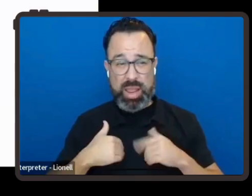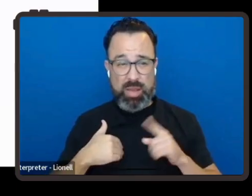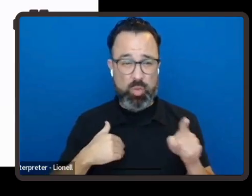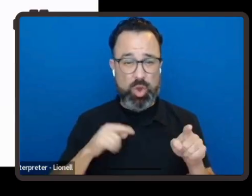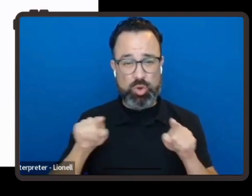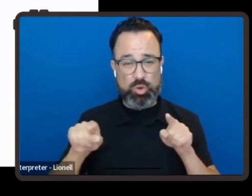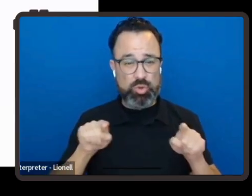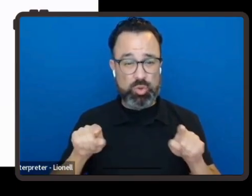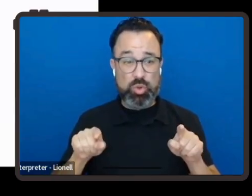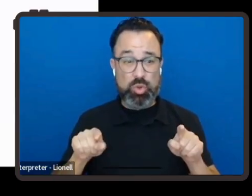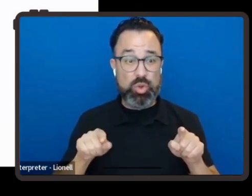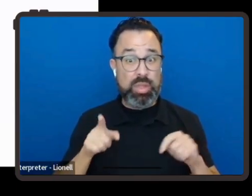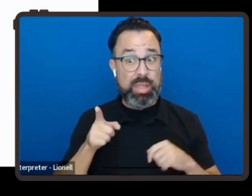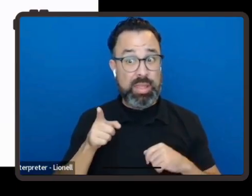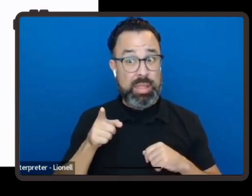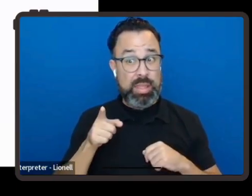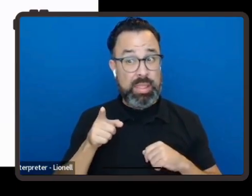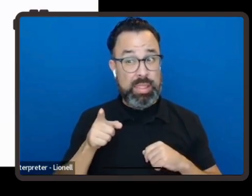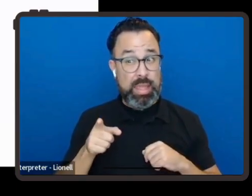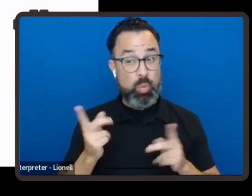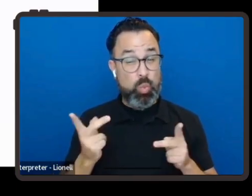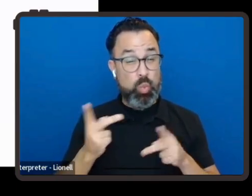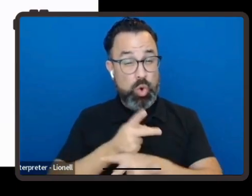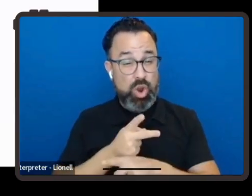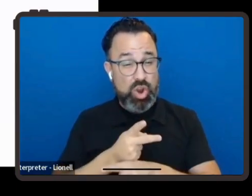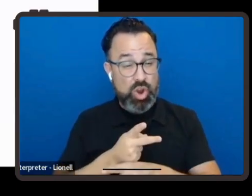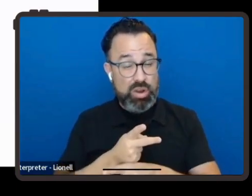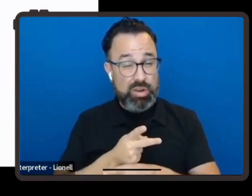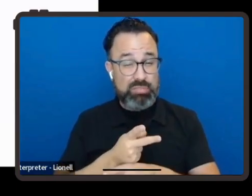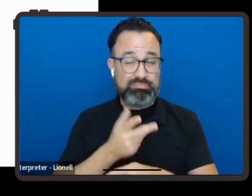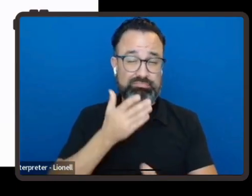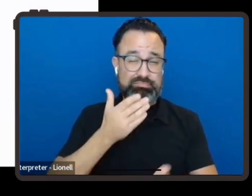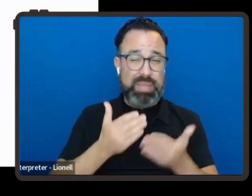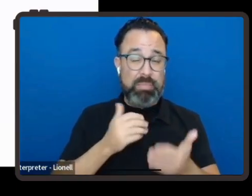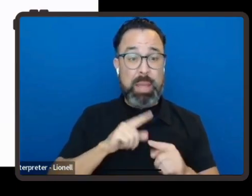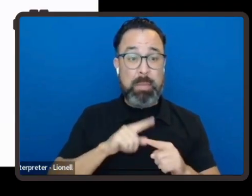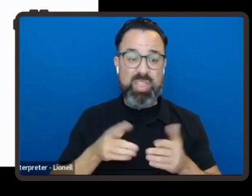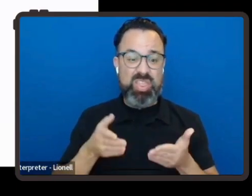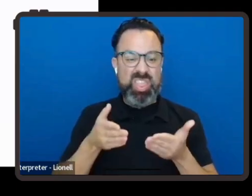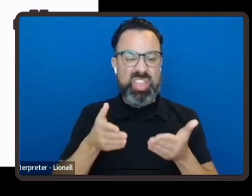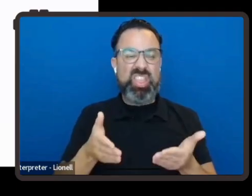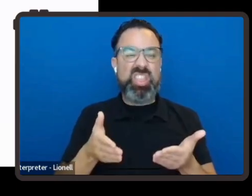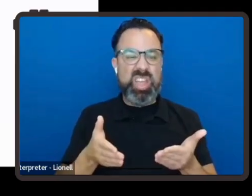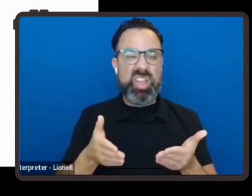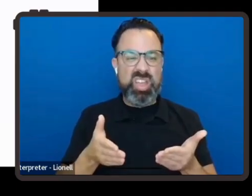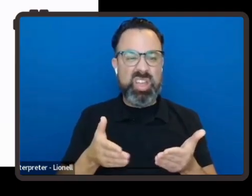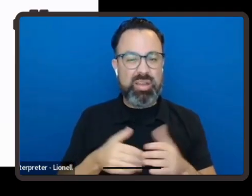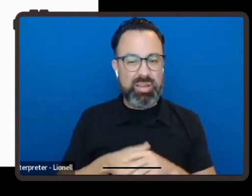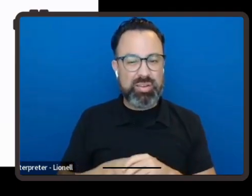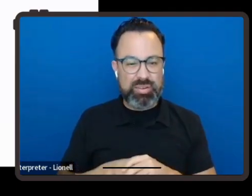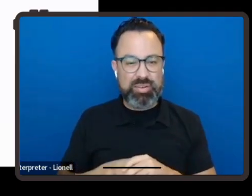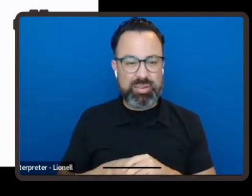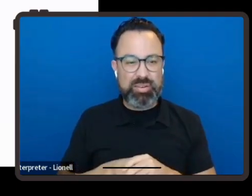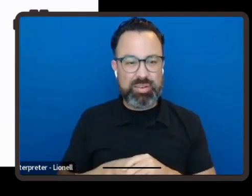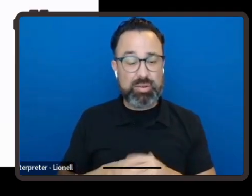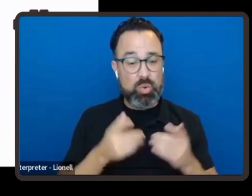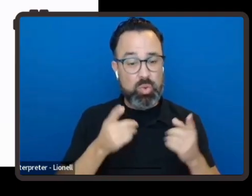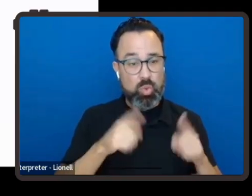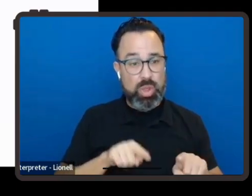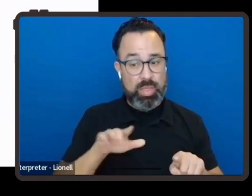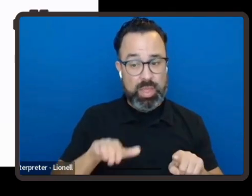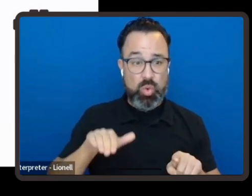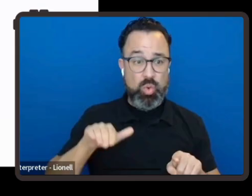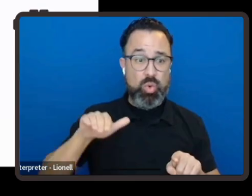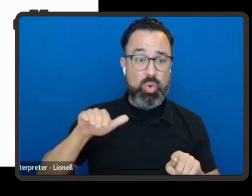have worsened, but they are there. In most cases, the condition has worsened during growth, regardless of